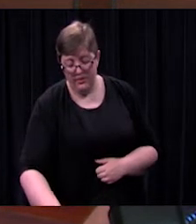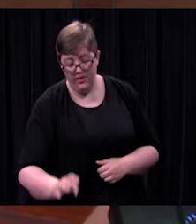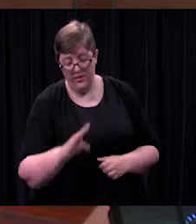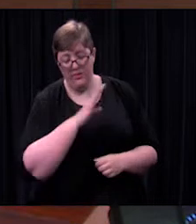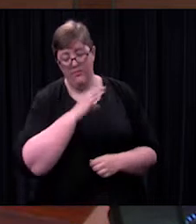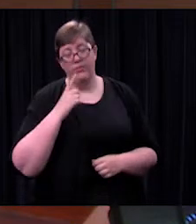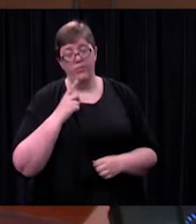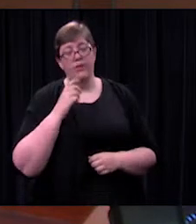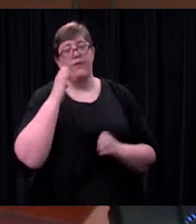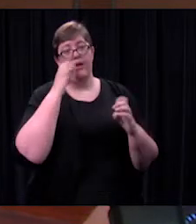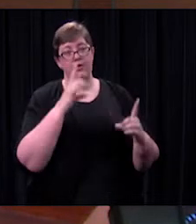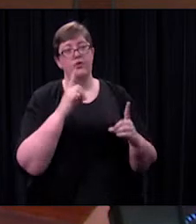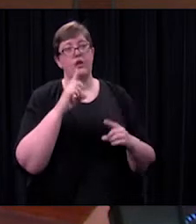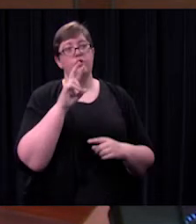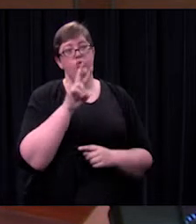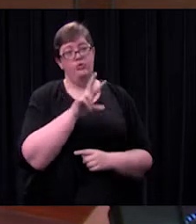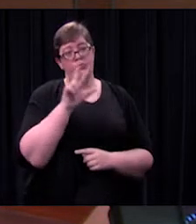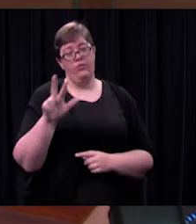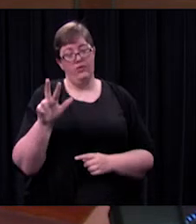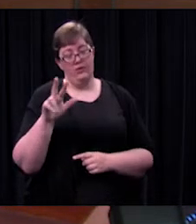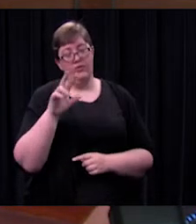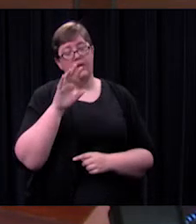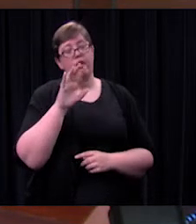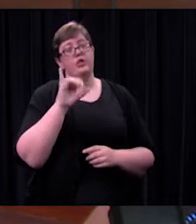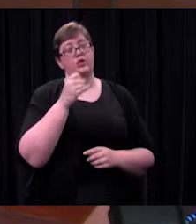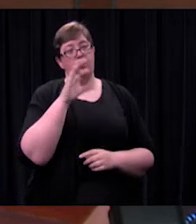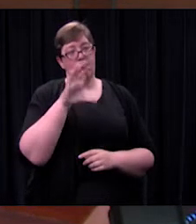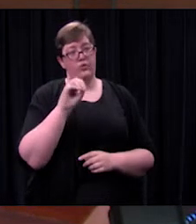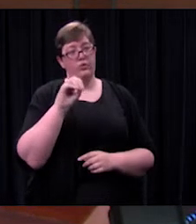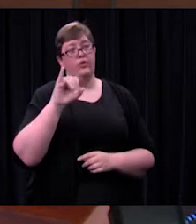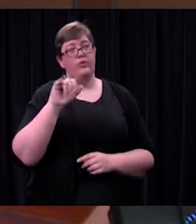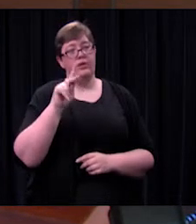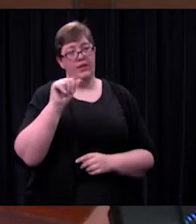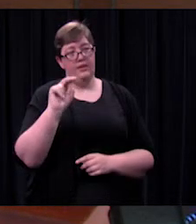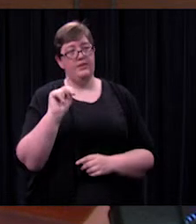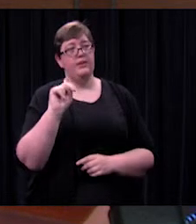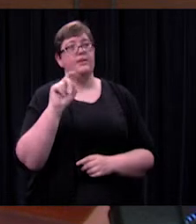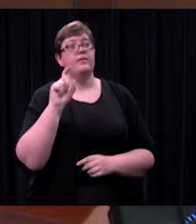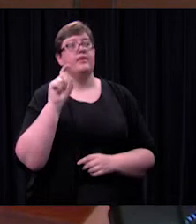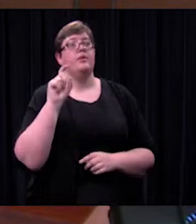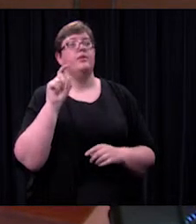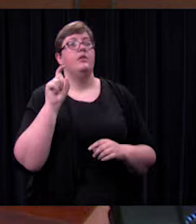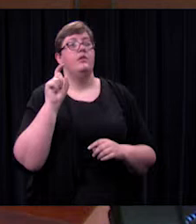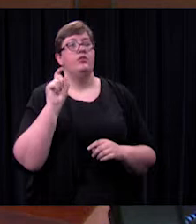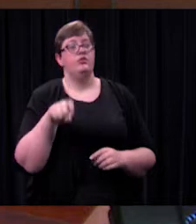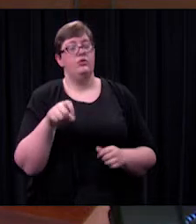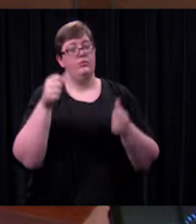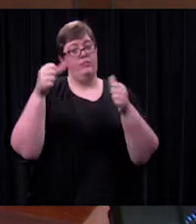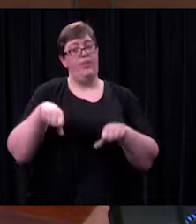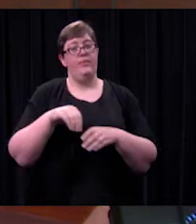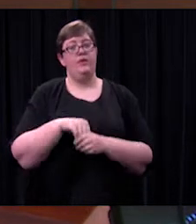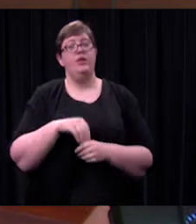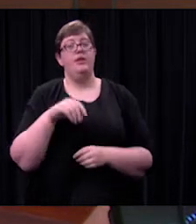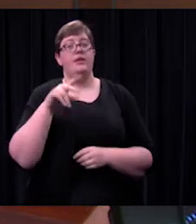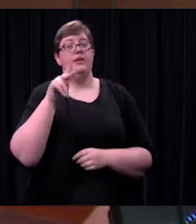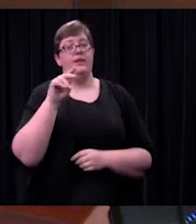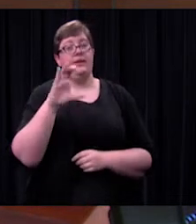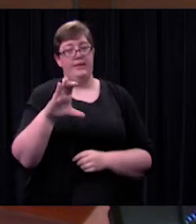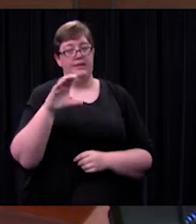number 233, Johnson County, Kansas, shall cause such notice to be published in the Kansas City Star newspaper.